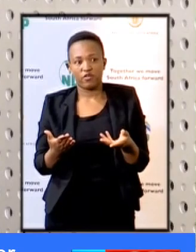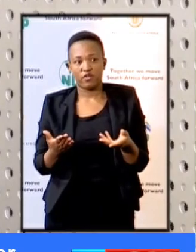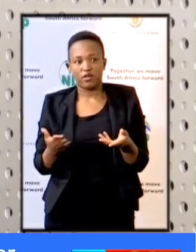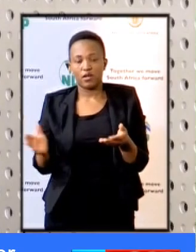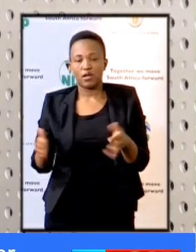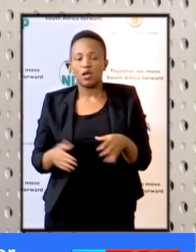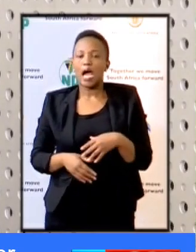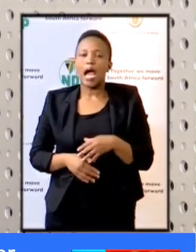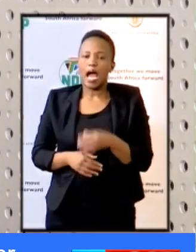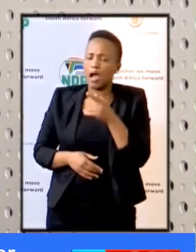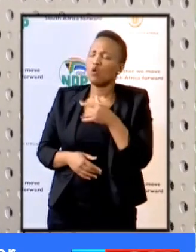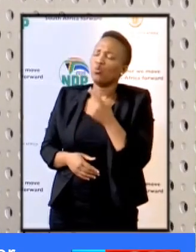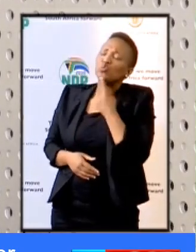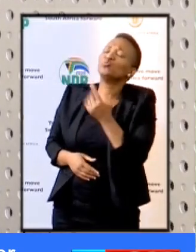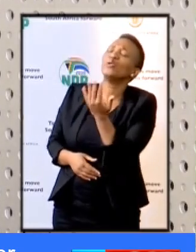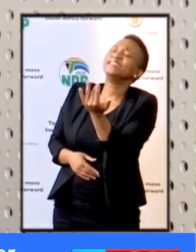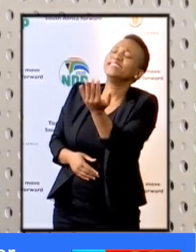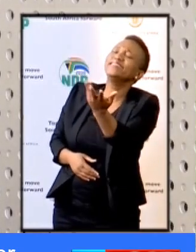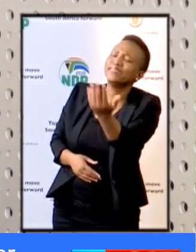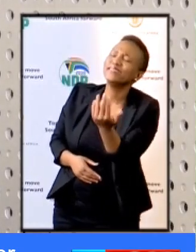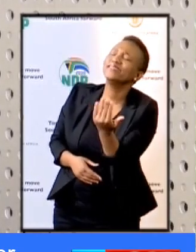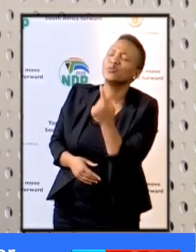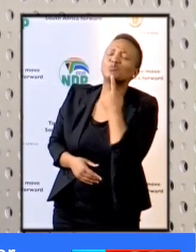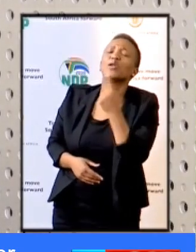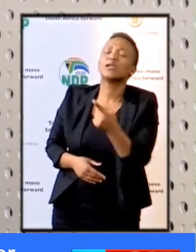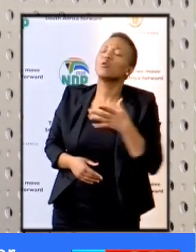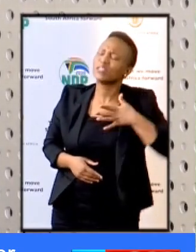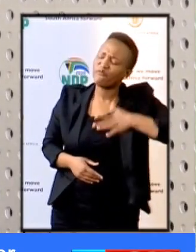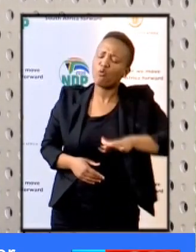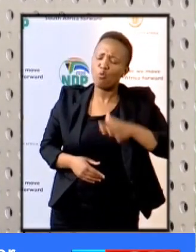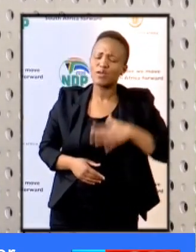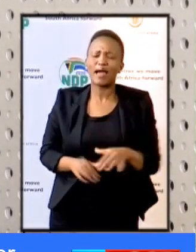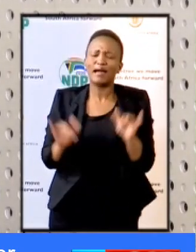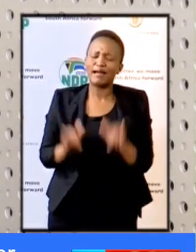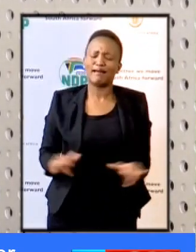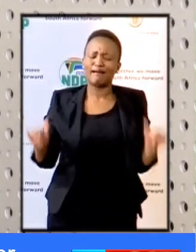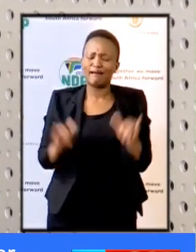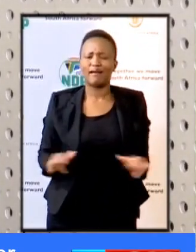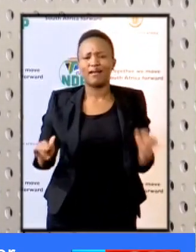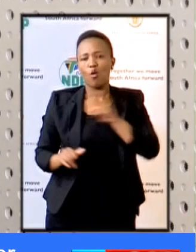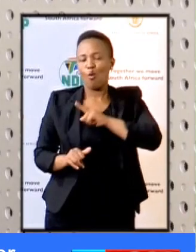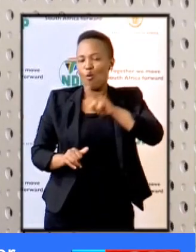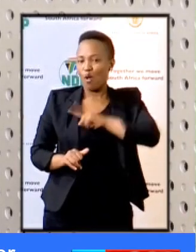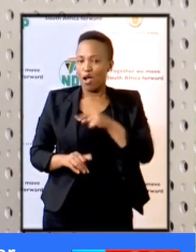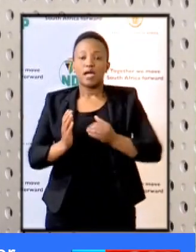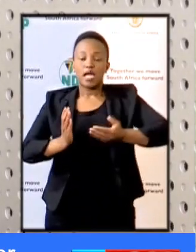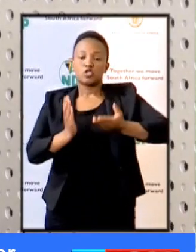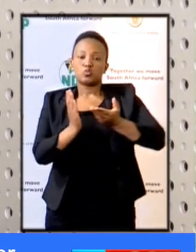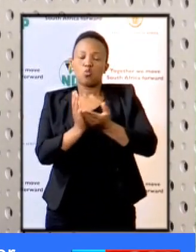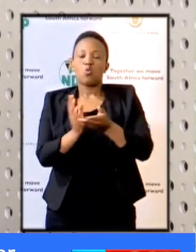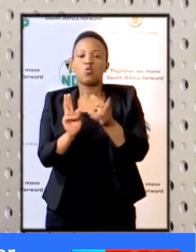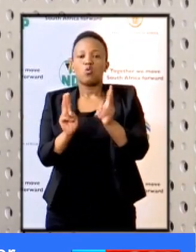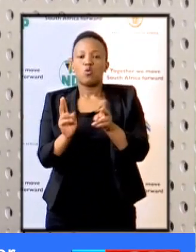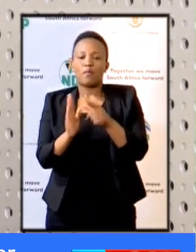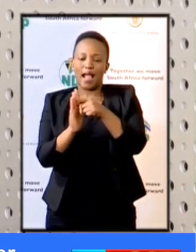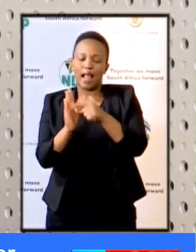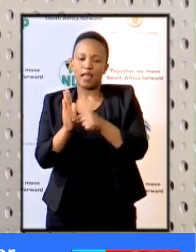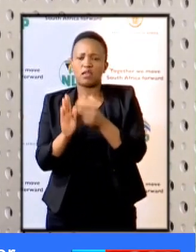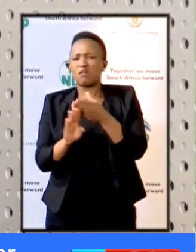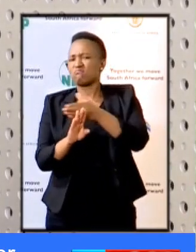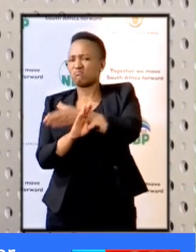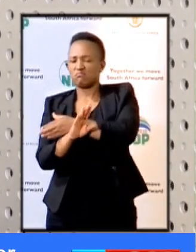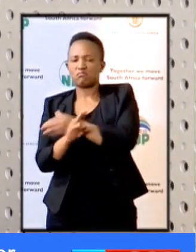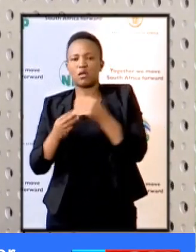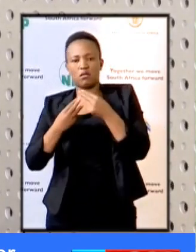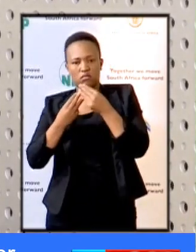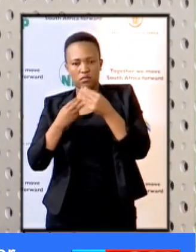uchoni magazi kulinda ebesimfuna ngayo ubusuku bonke eyokuthi this week gazetted